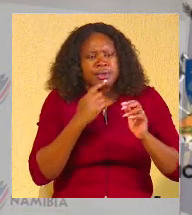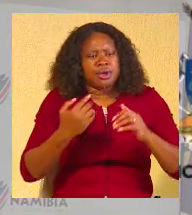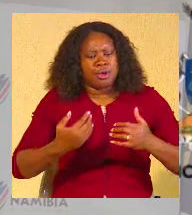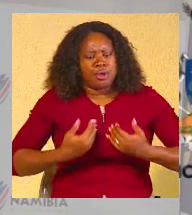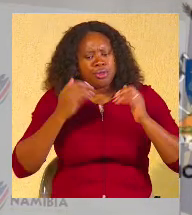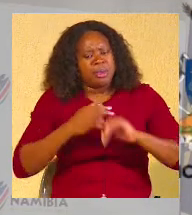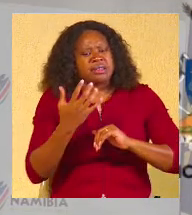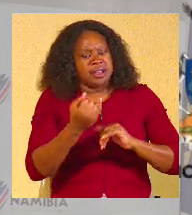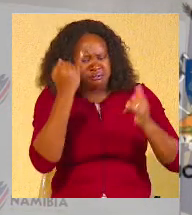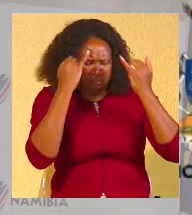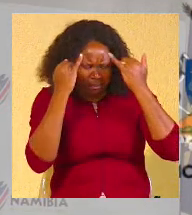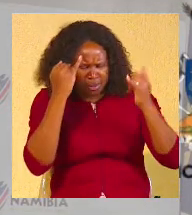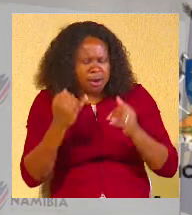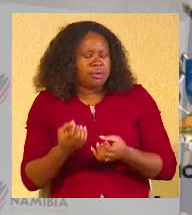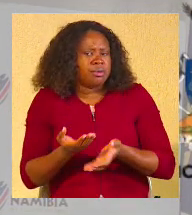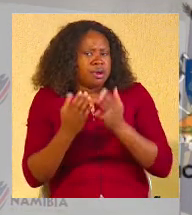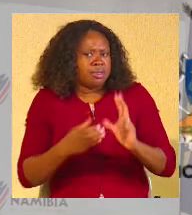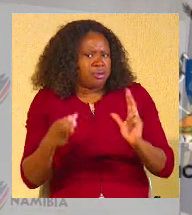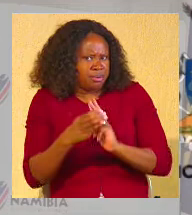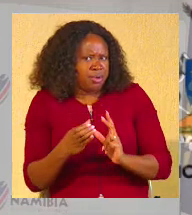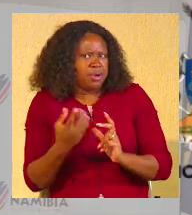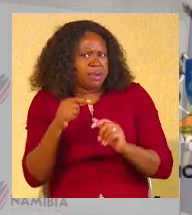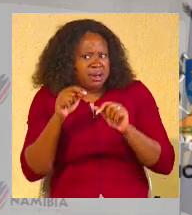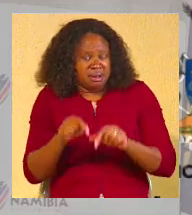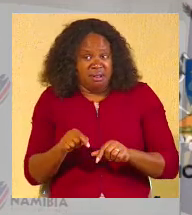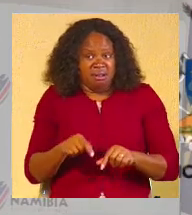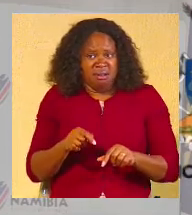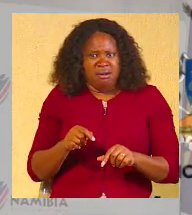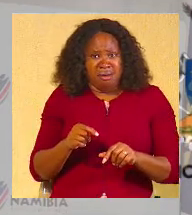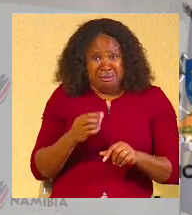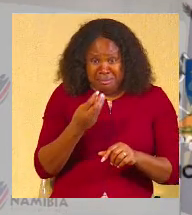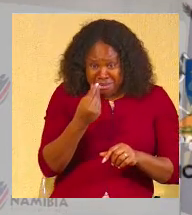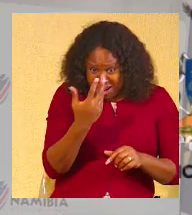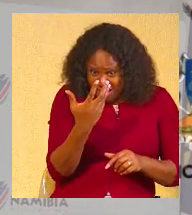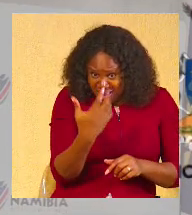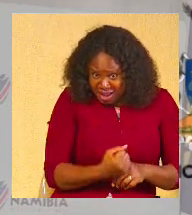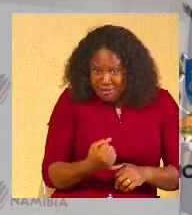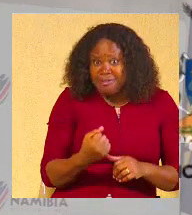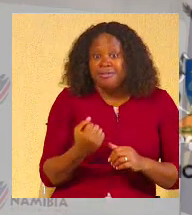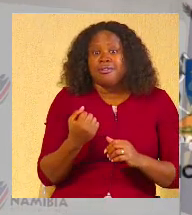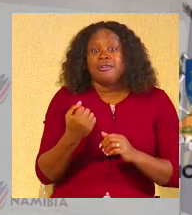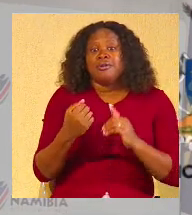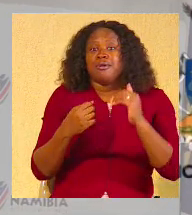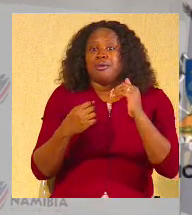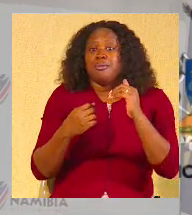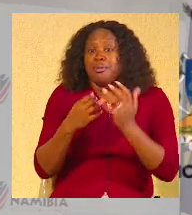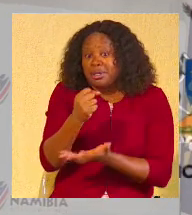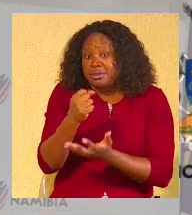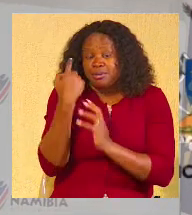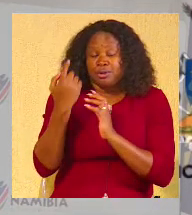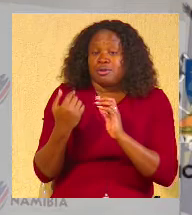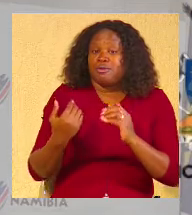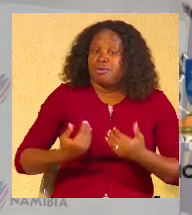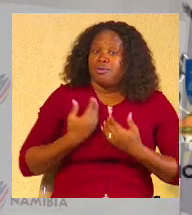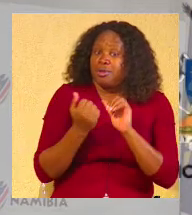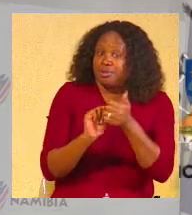hand sanitizer or something. But my question is there now money ready in the coffer of the Ministry of Sport and Youth as we